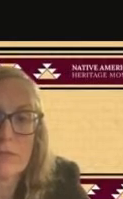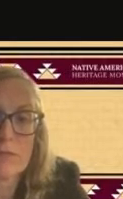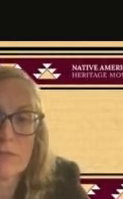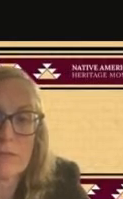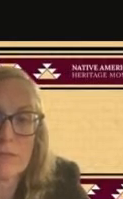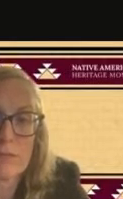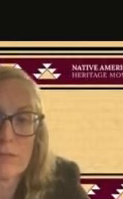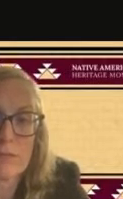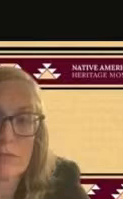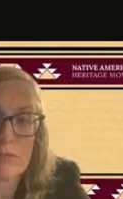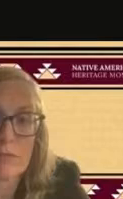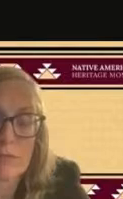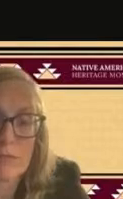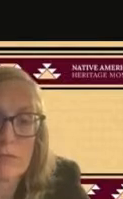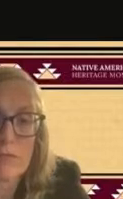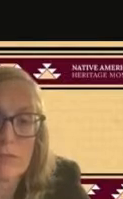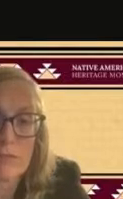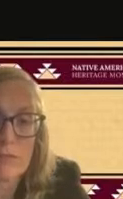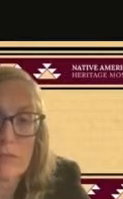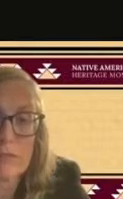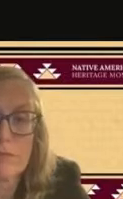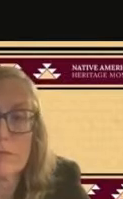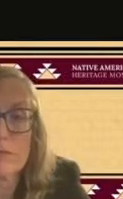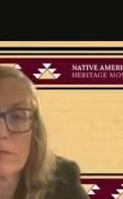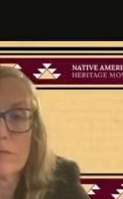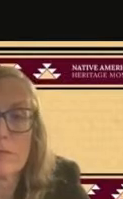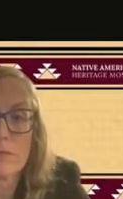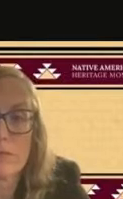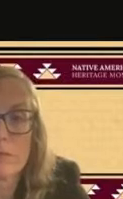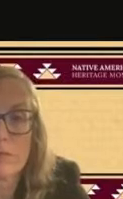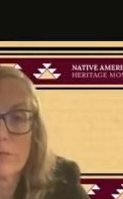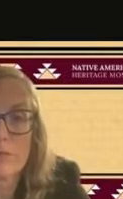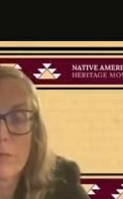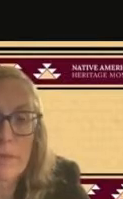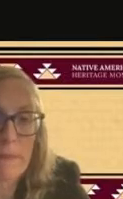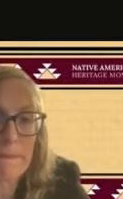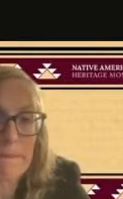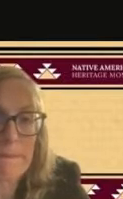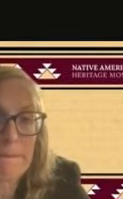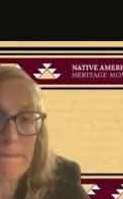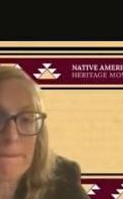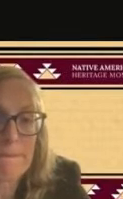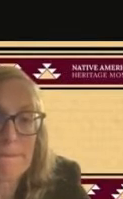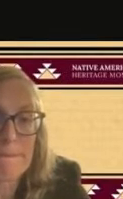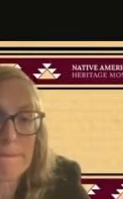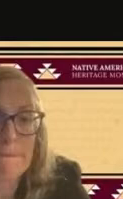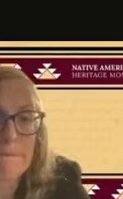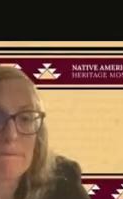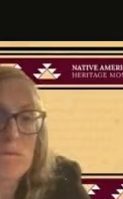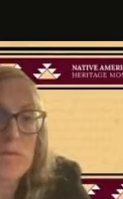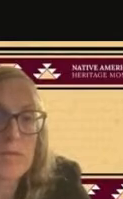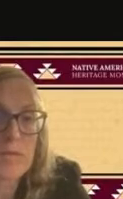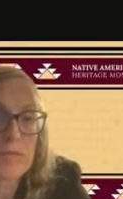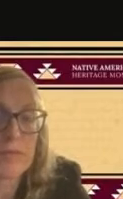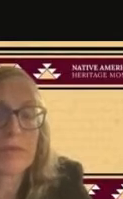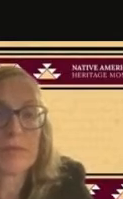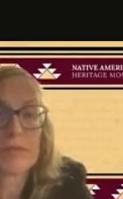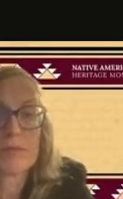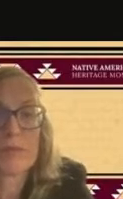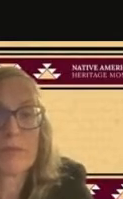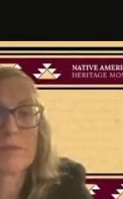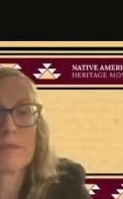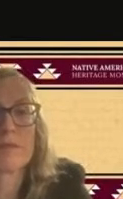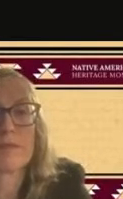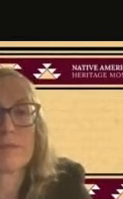we talked about this way back when we started, because if you have coffee with one person, it kind of means you have to have coffee with everybody. And that's not how we want to operate.